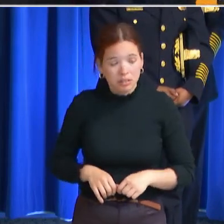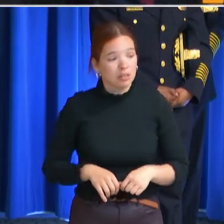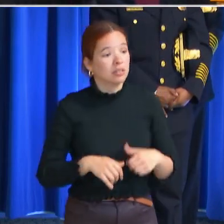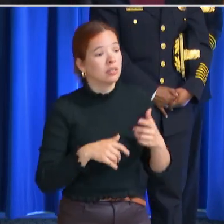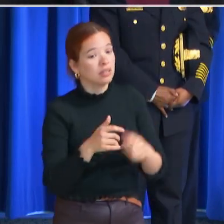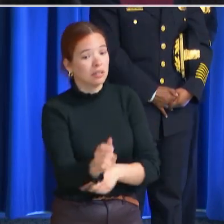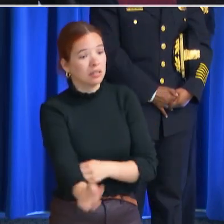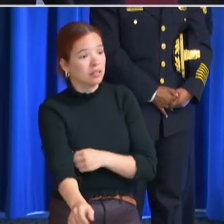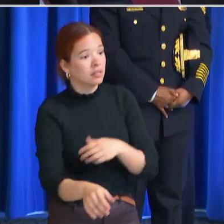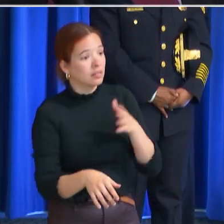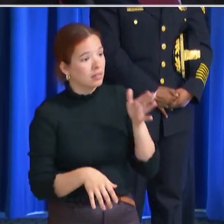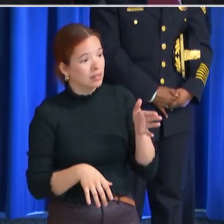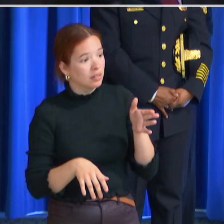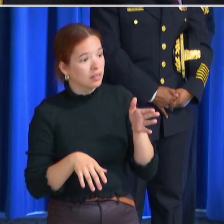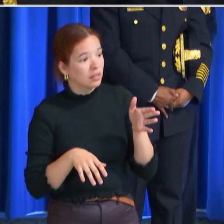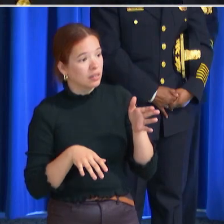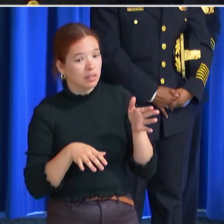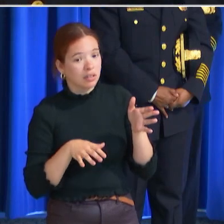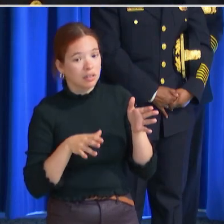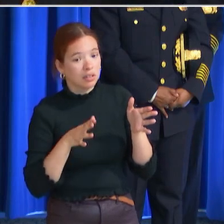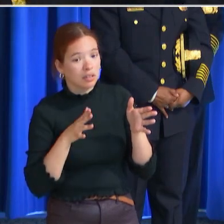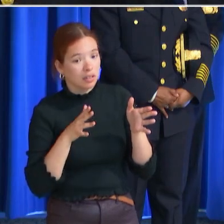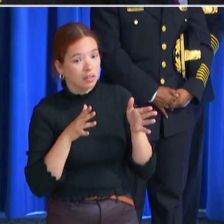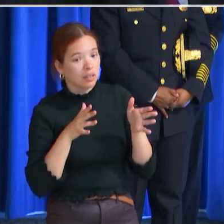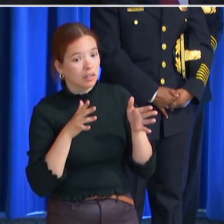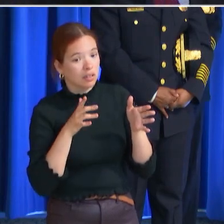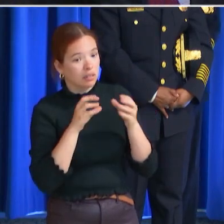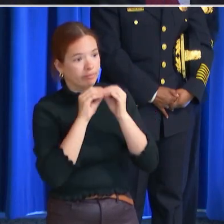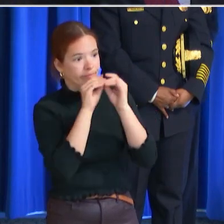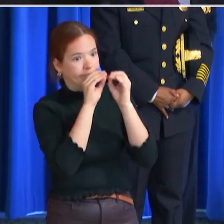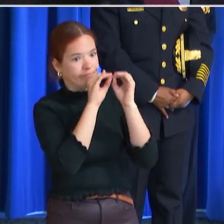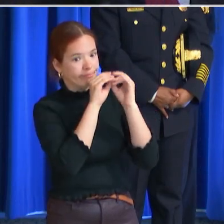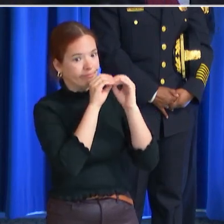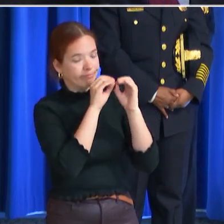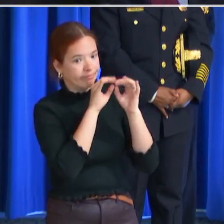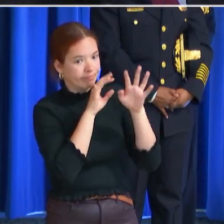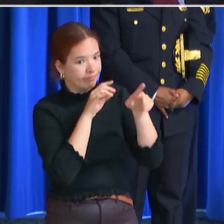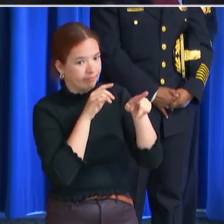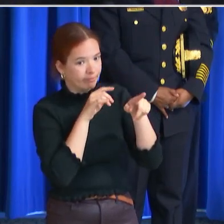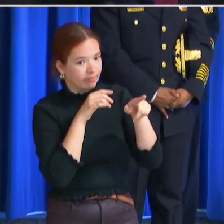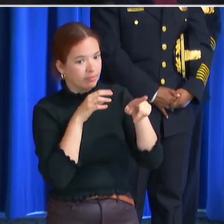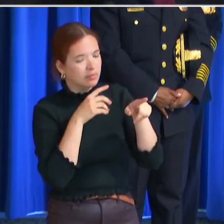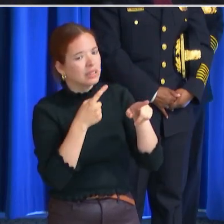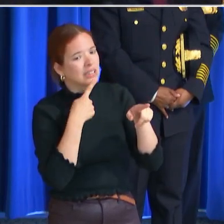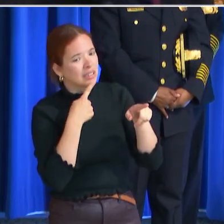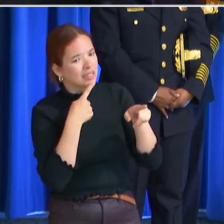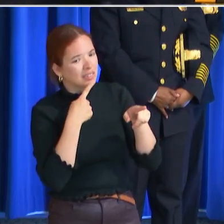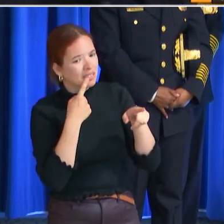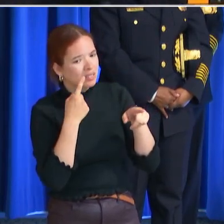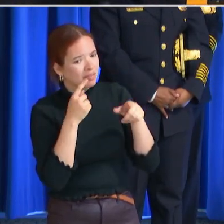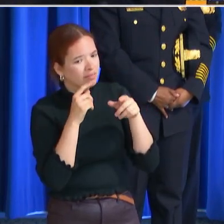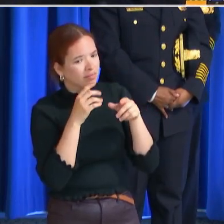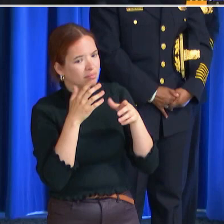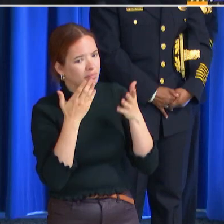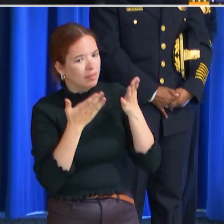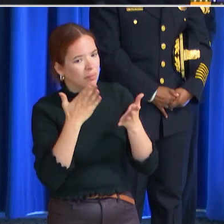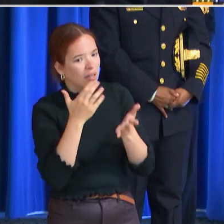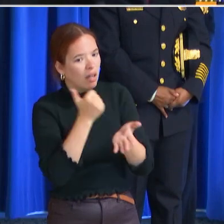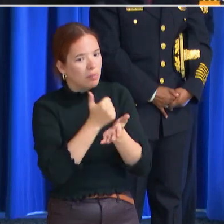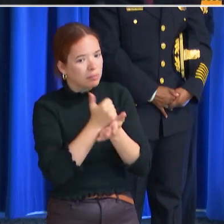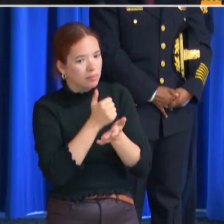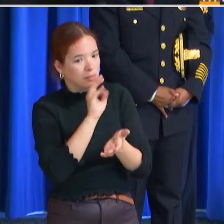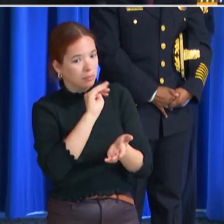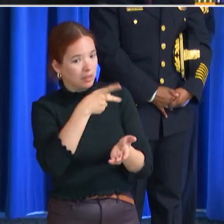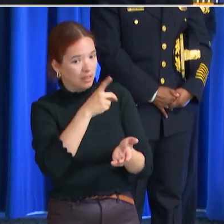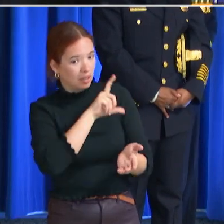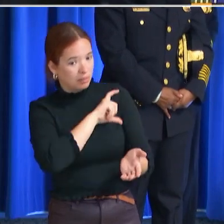issue of community engagement policing. Could you say a little bit about how that might help MPD investigate or